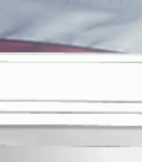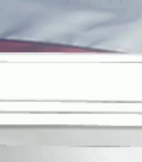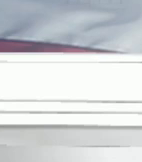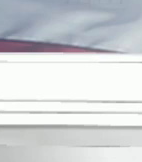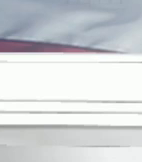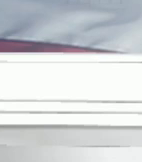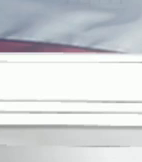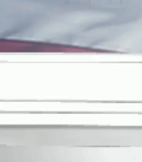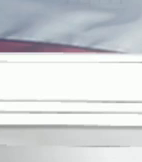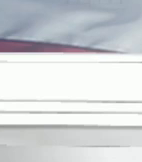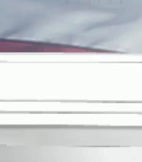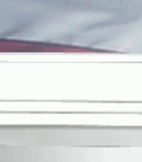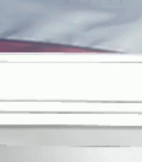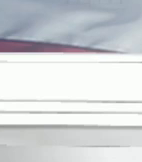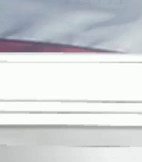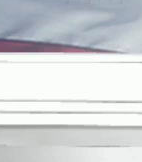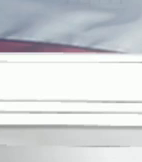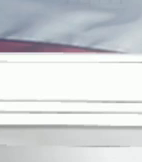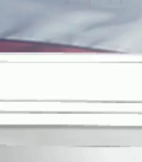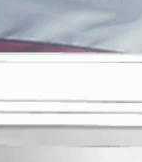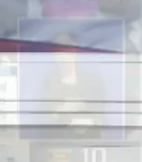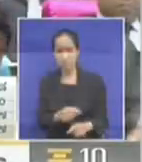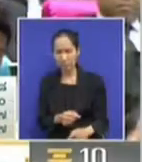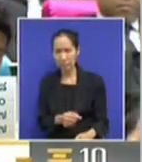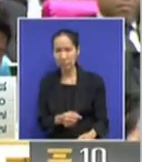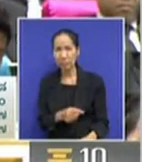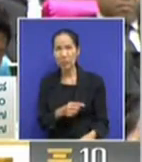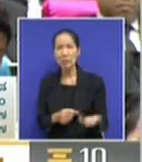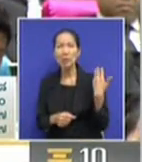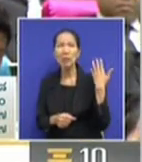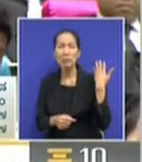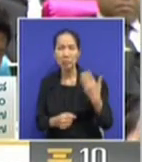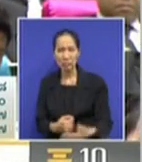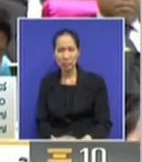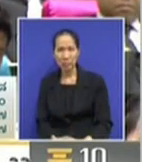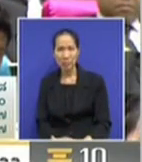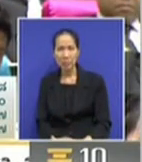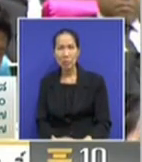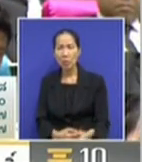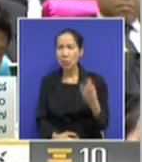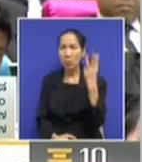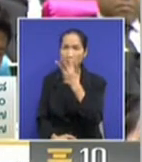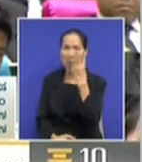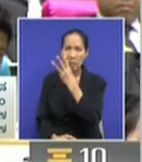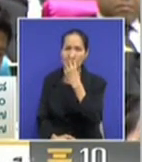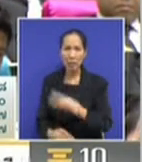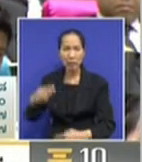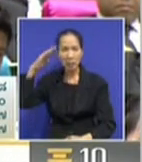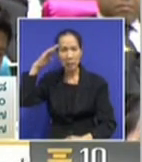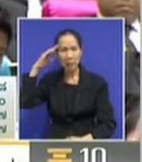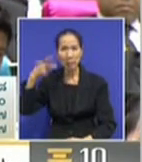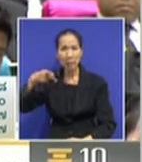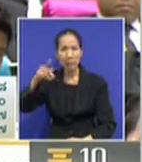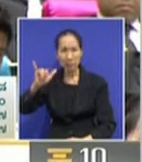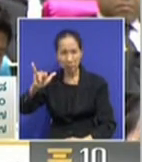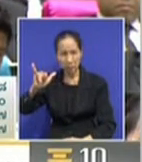limits on the ongoing debate. So it's very likely that the debate will continue to drag on late into the night before they